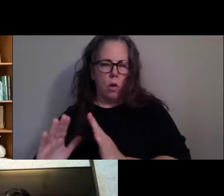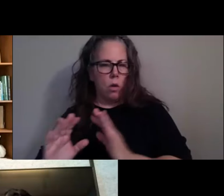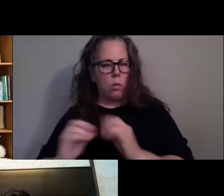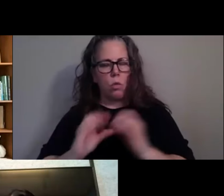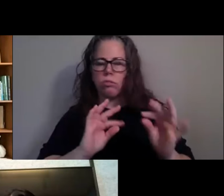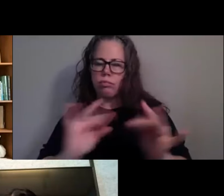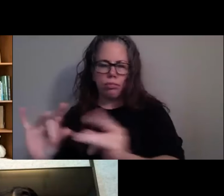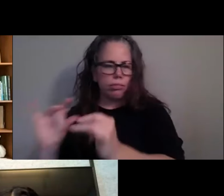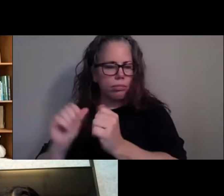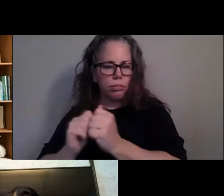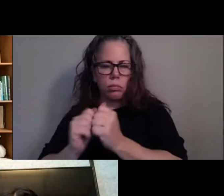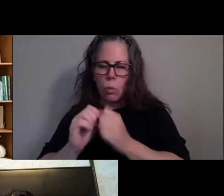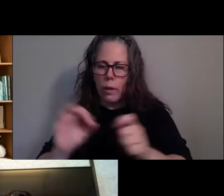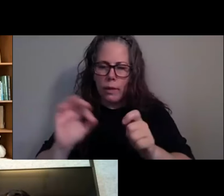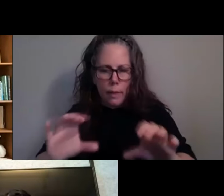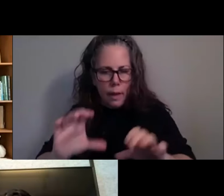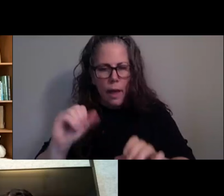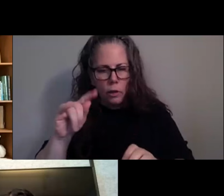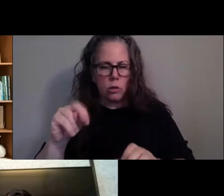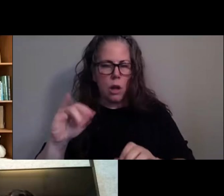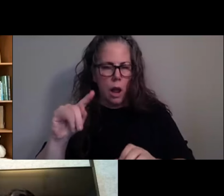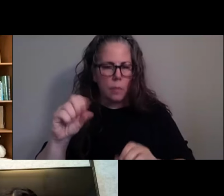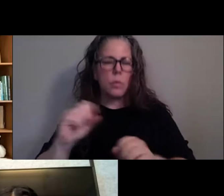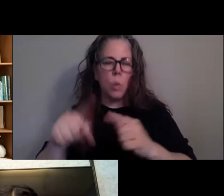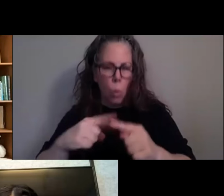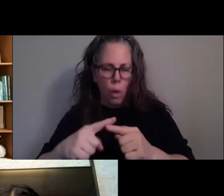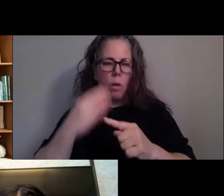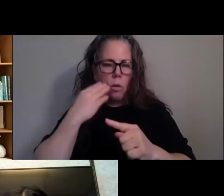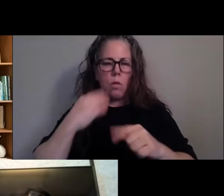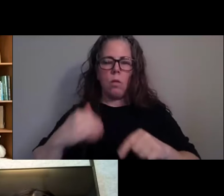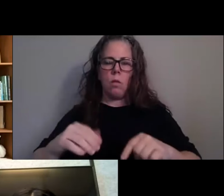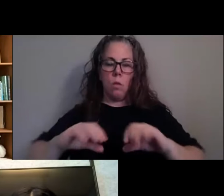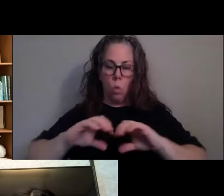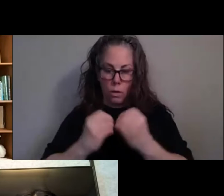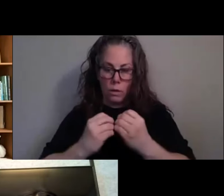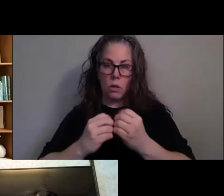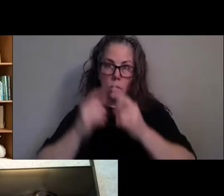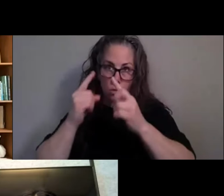for just specific action items that you or your organization wants to do.